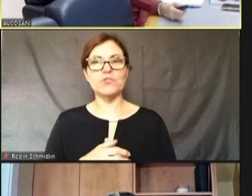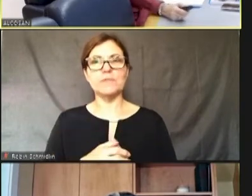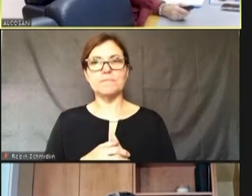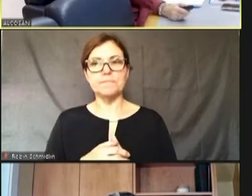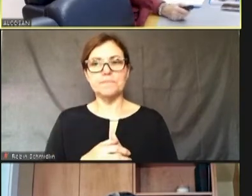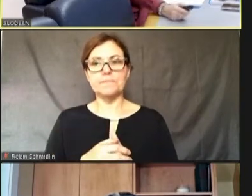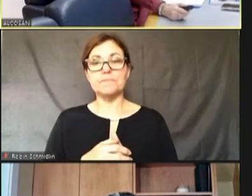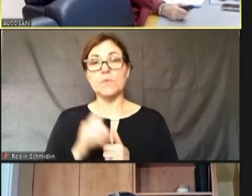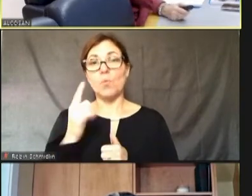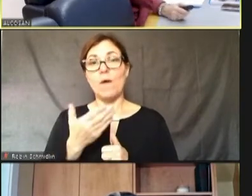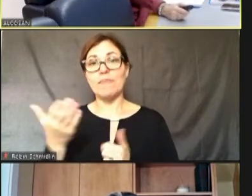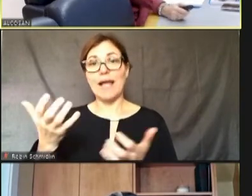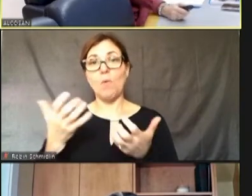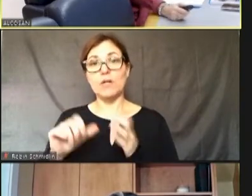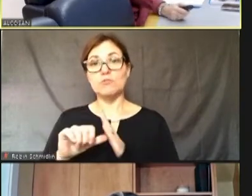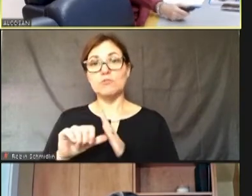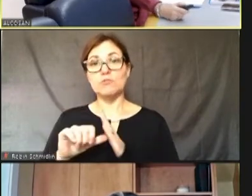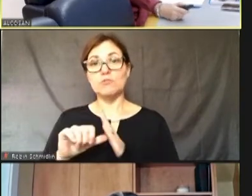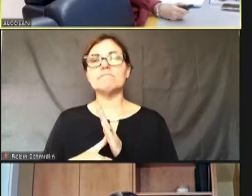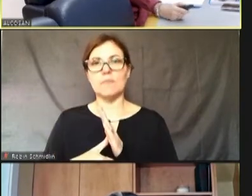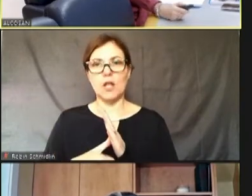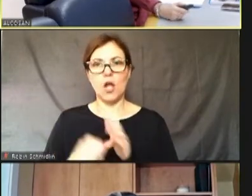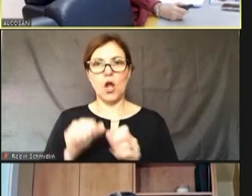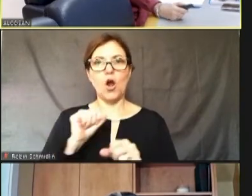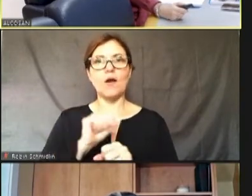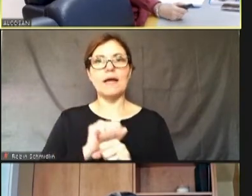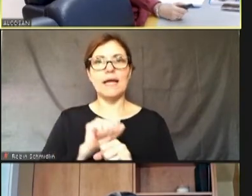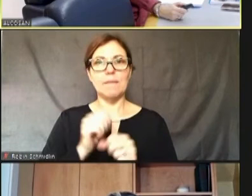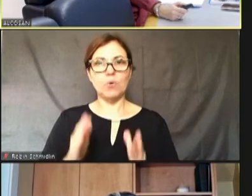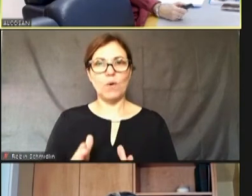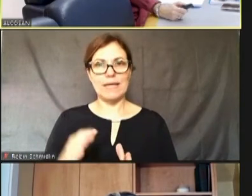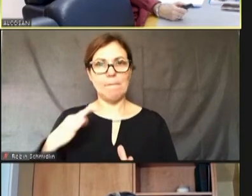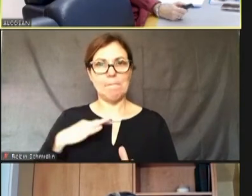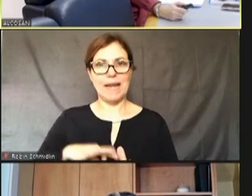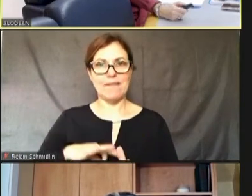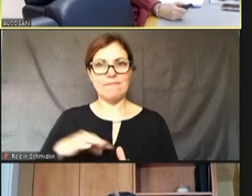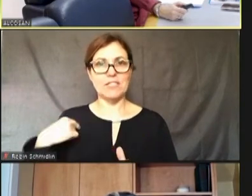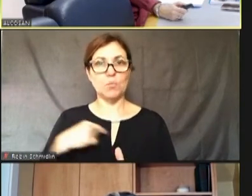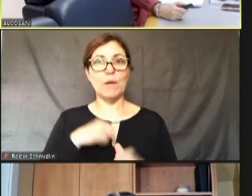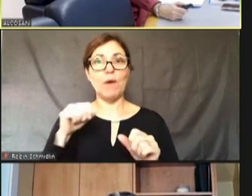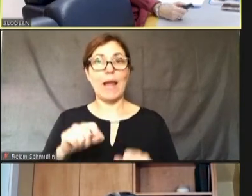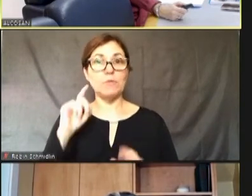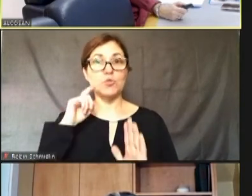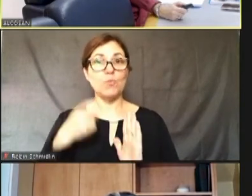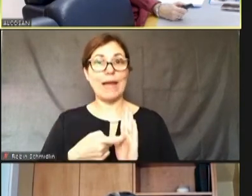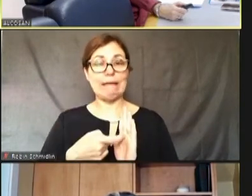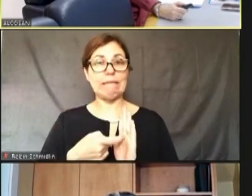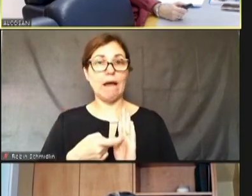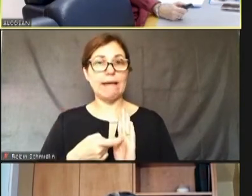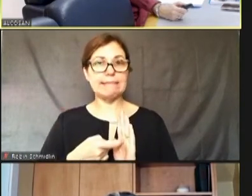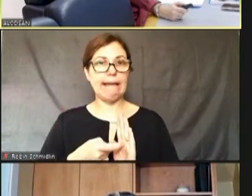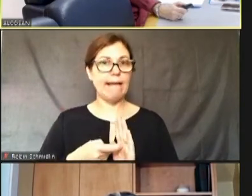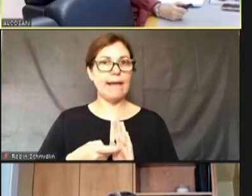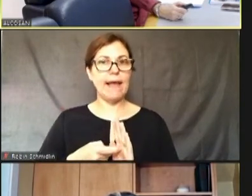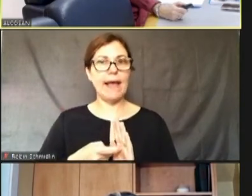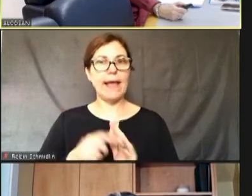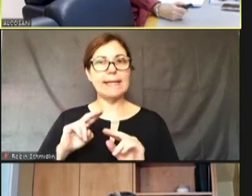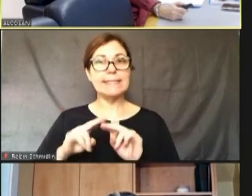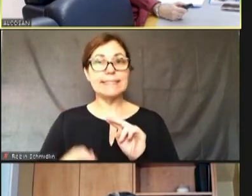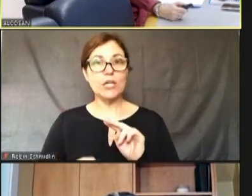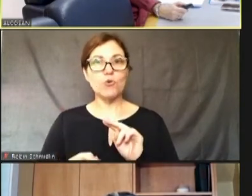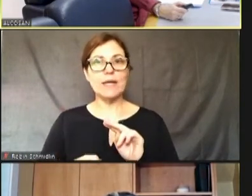thing I do want to point out is our employee benefits. We were able to recognize a decrease in our prescription drug